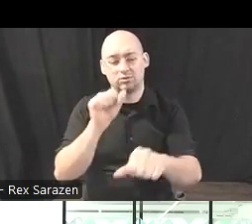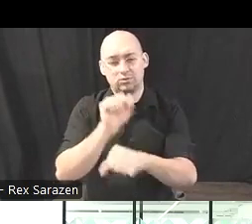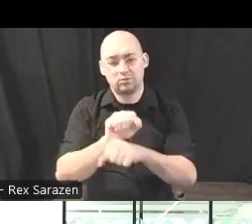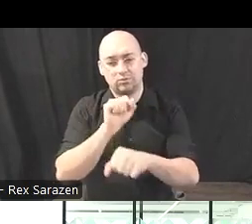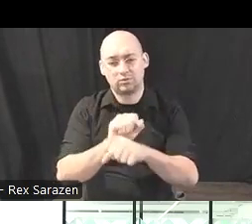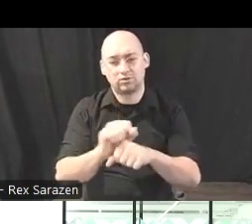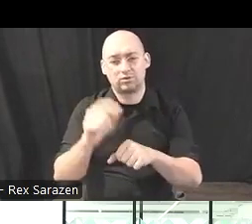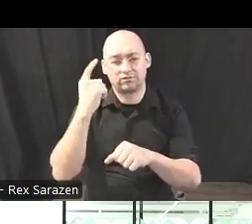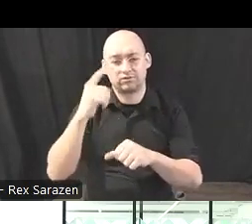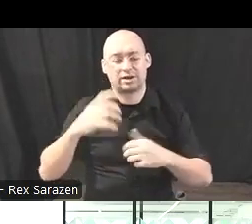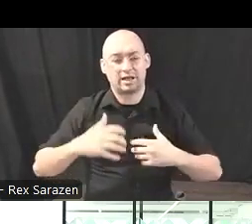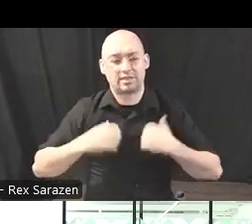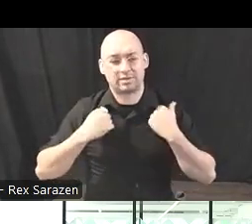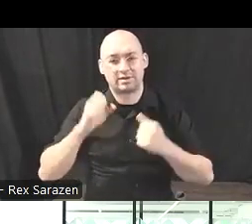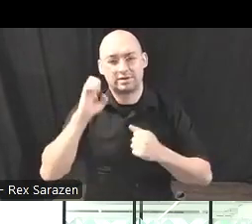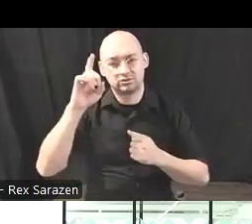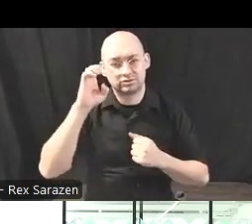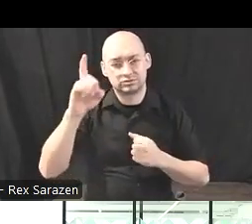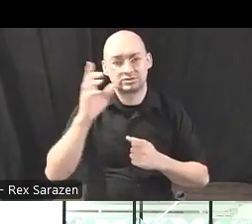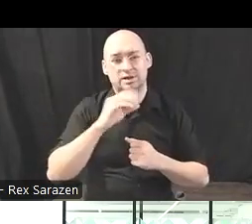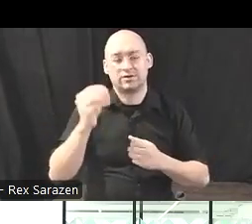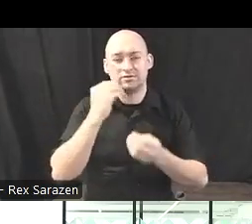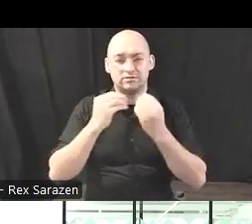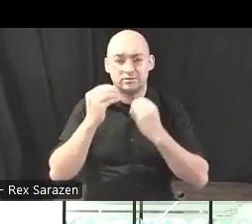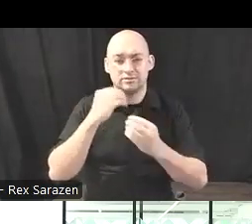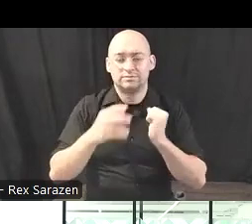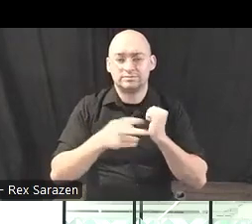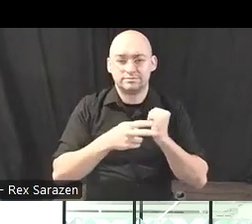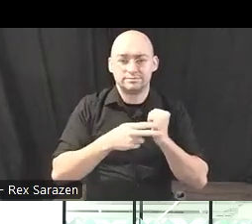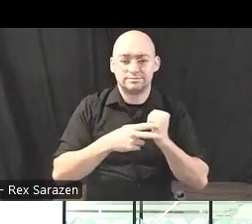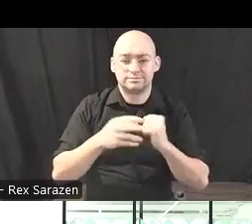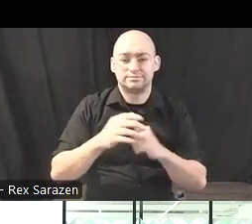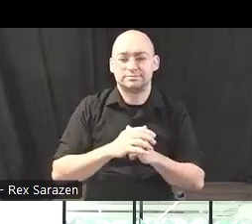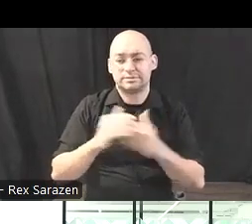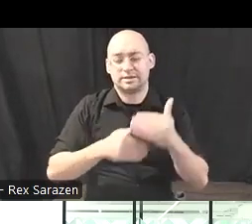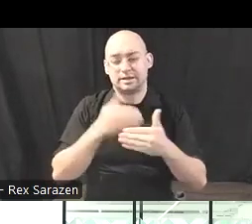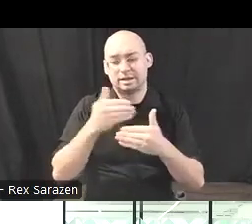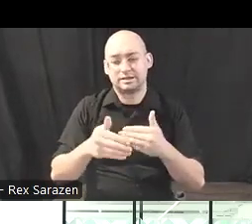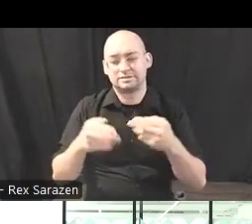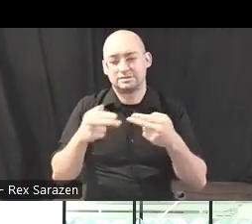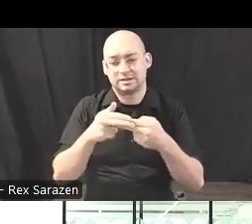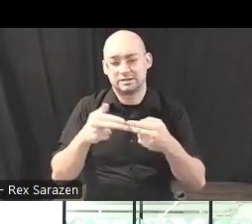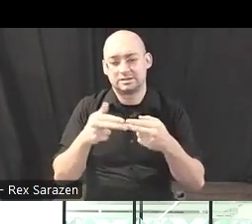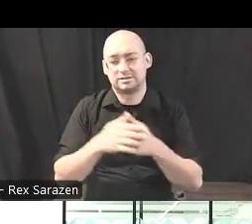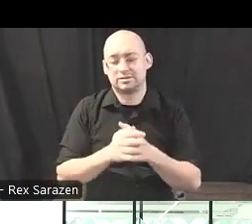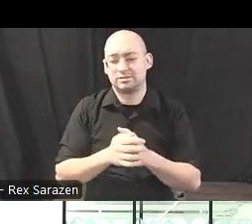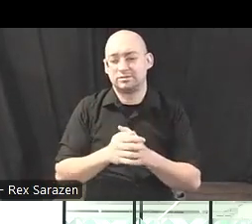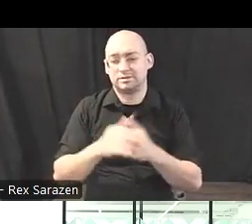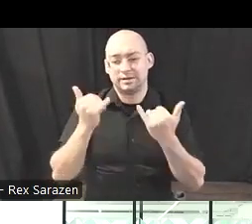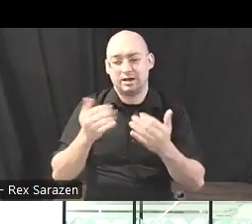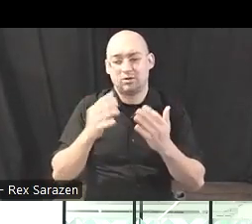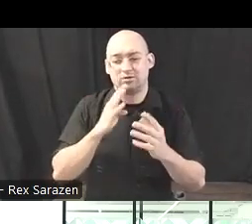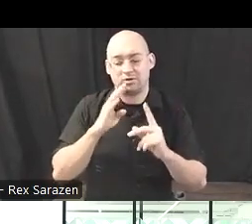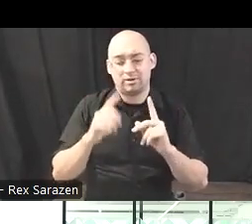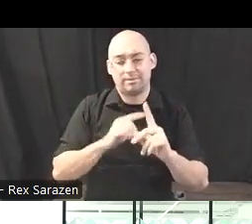health education and meal provision at the local level. Next slide. So with that, now I'm going to start talking through